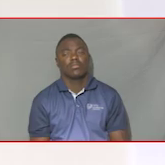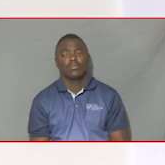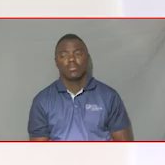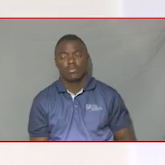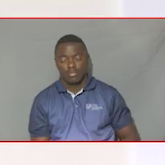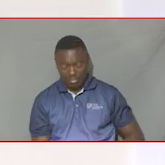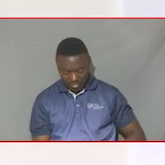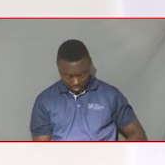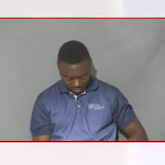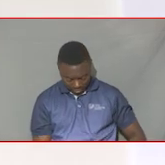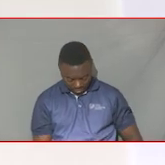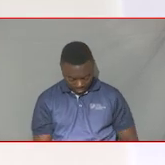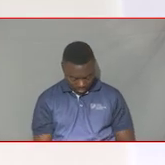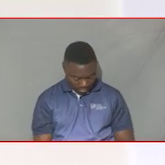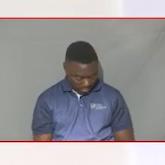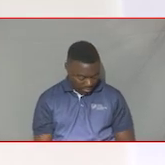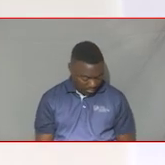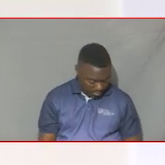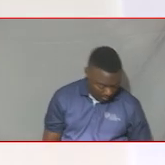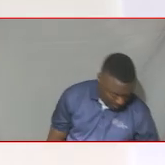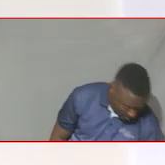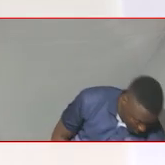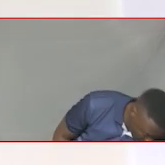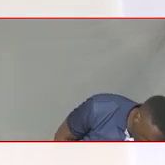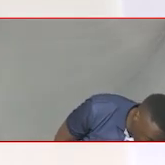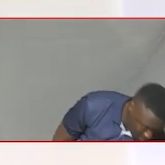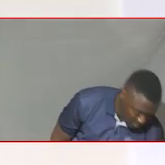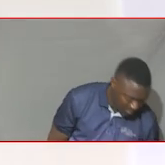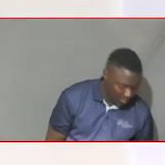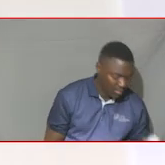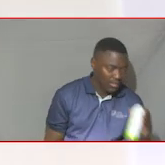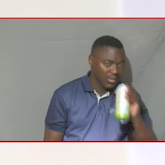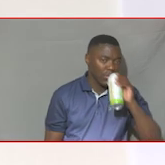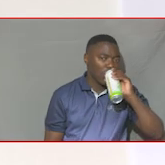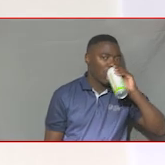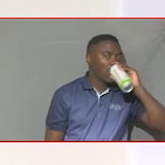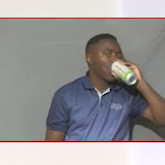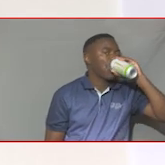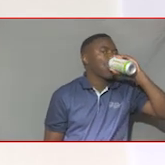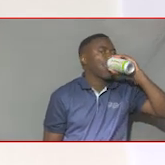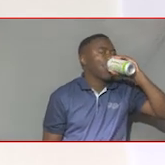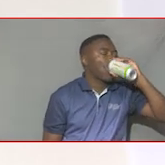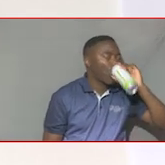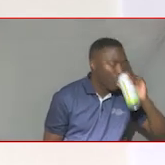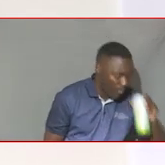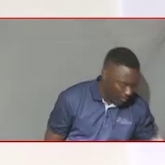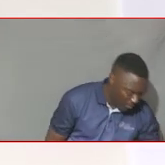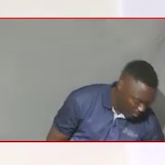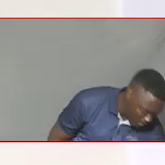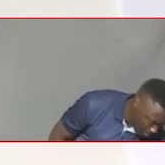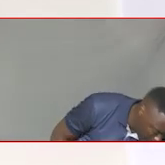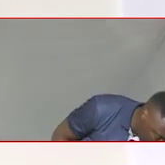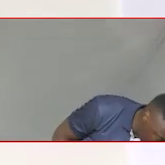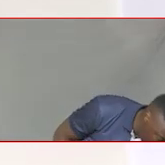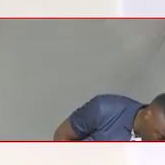3. And that gives you I've worked out the standard deviation, but let me go